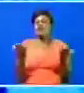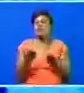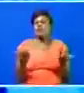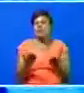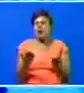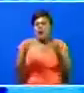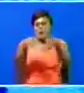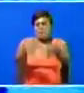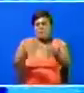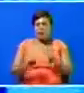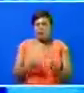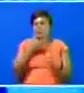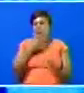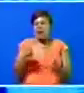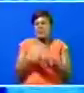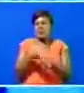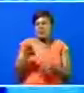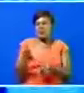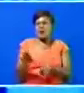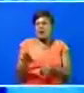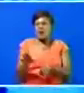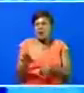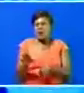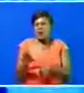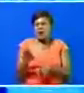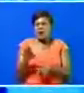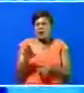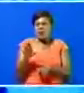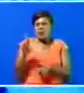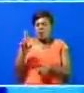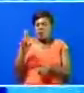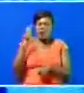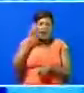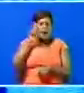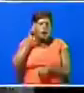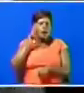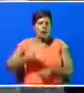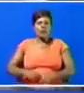katika mazishi ya nduguye babake mzee Jaramogi Odinga Oteke Alogo.